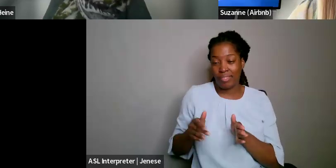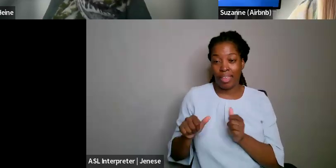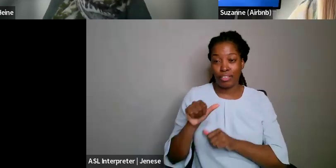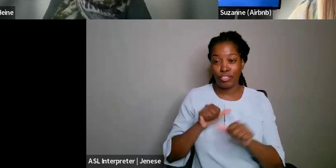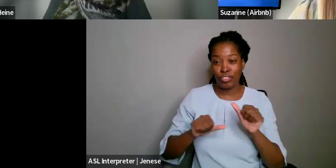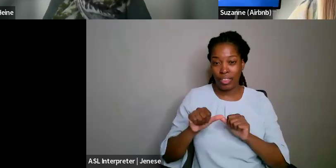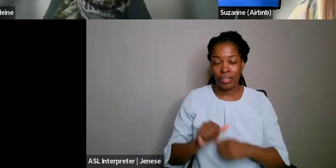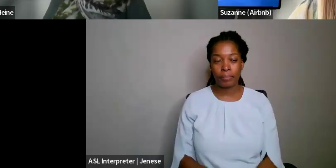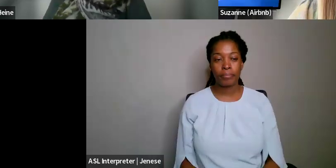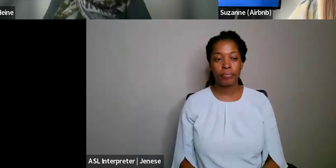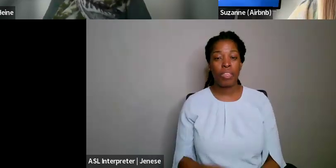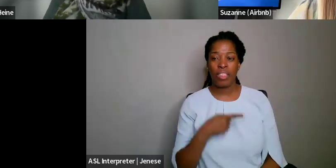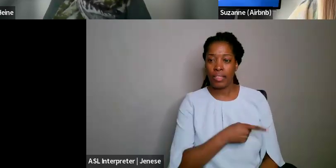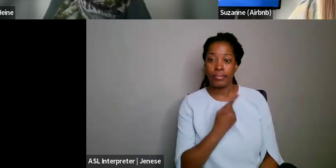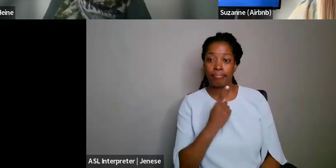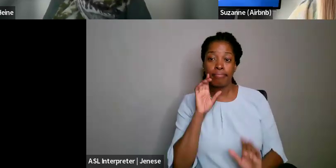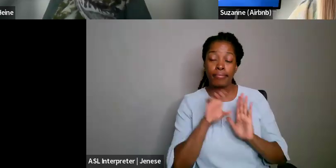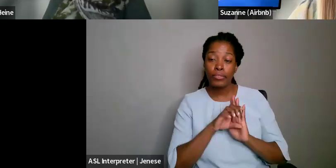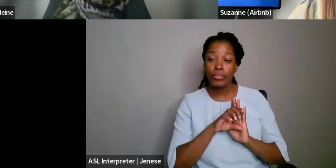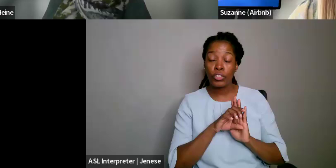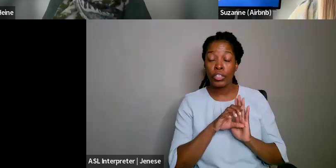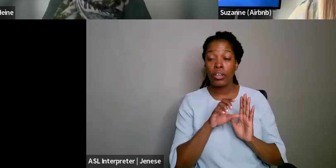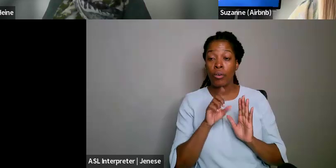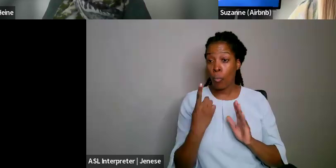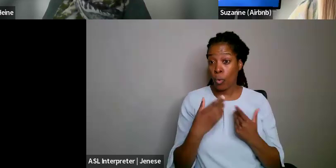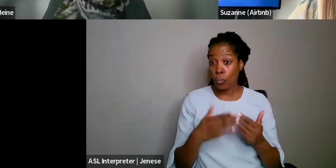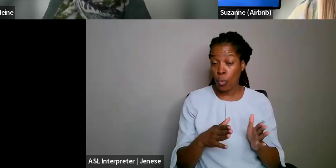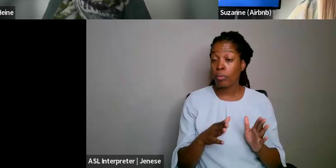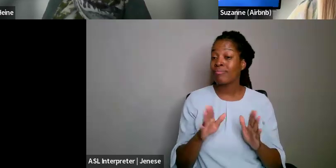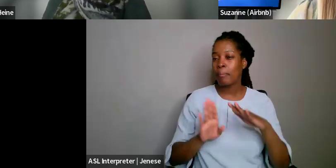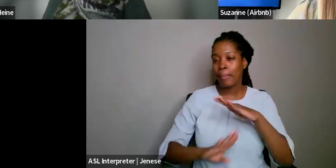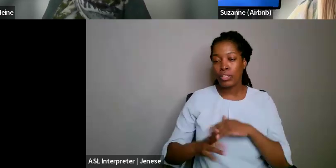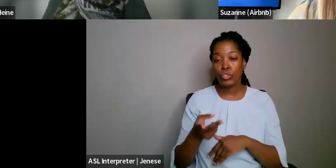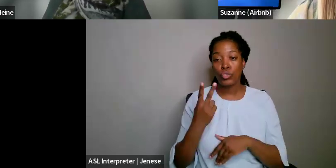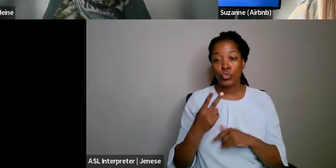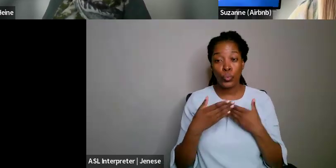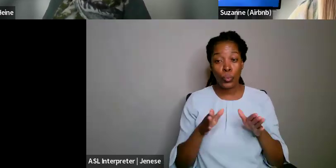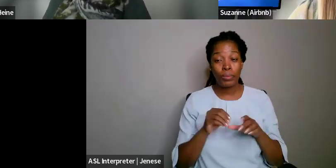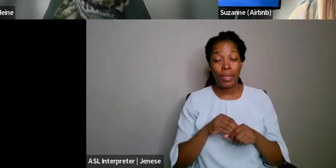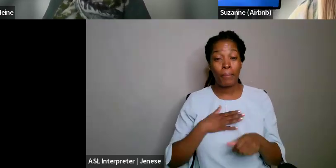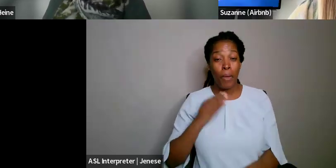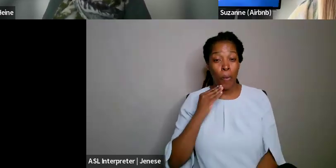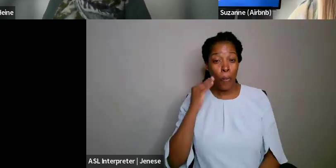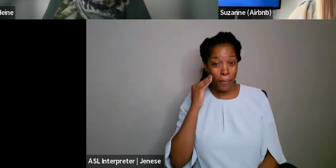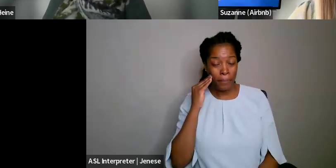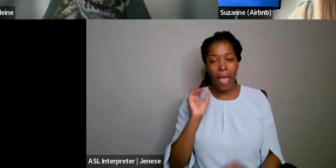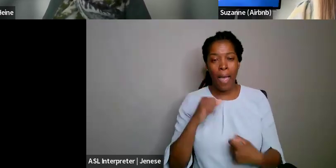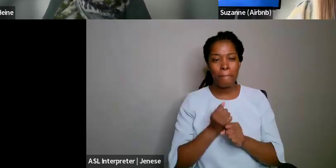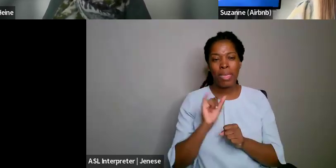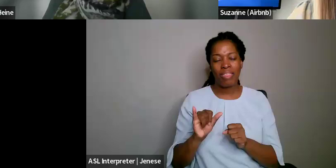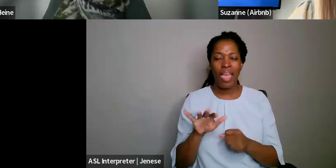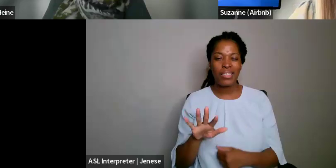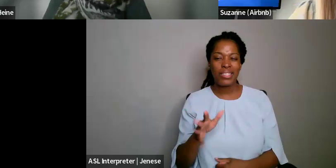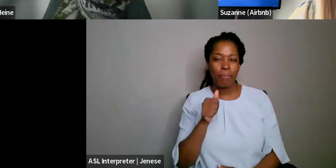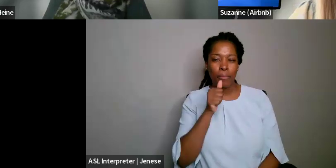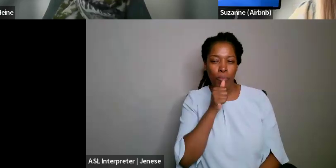So basically, it's 2 rooms in my home that I have sort of made semi-private. They've each got their